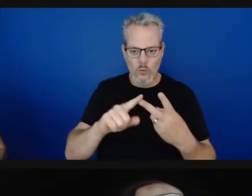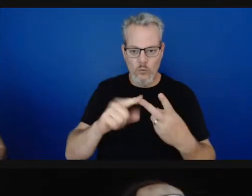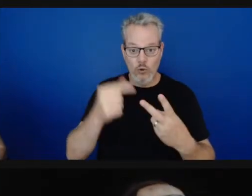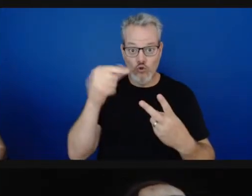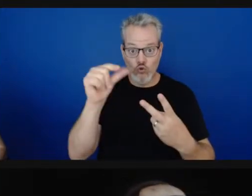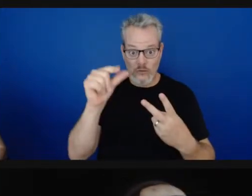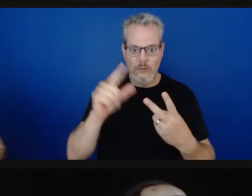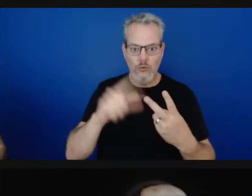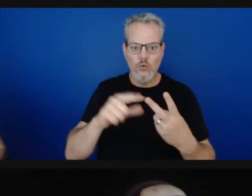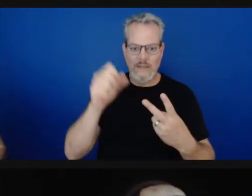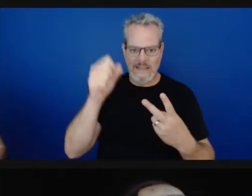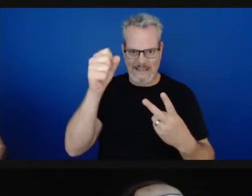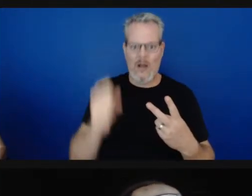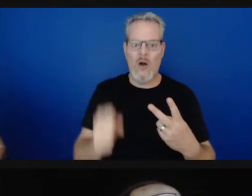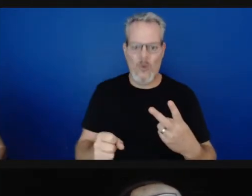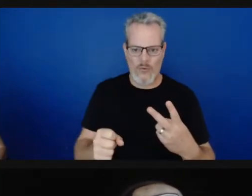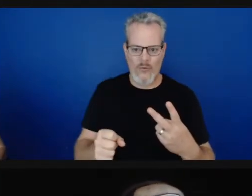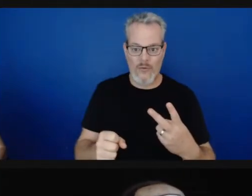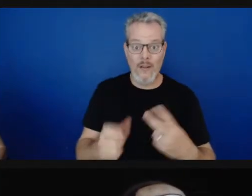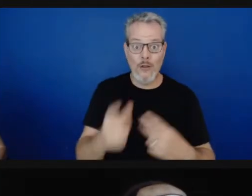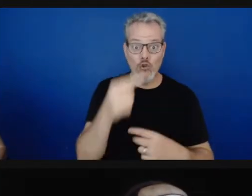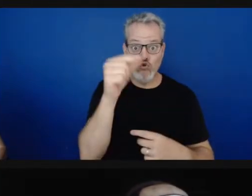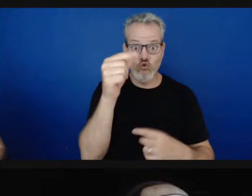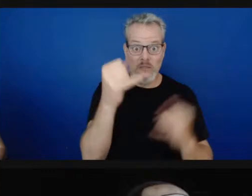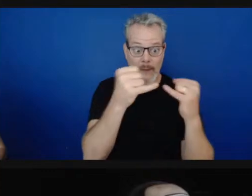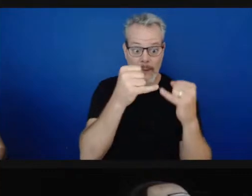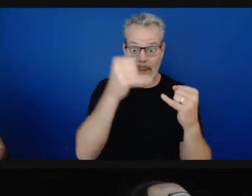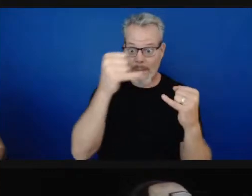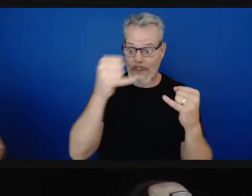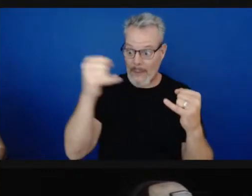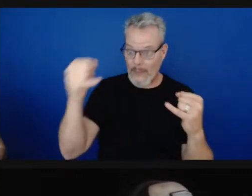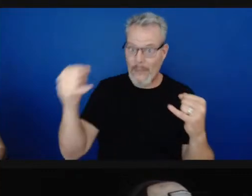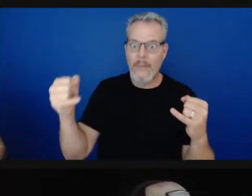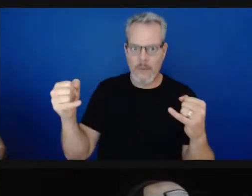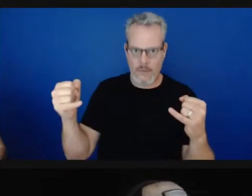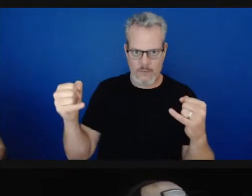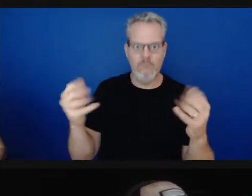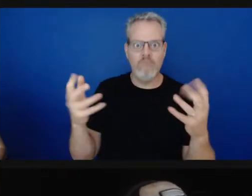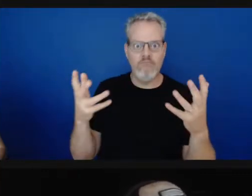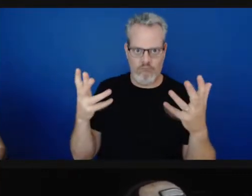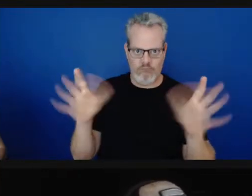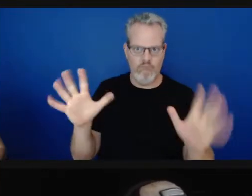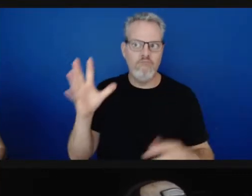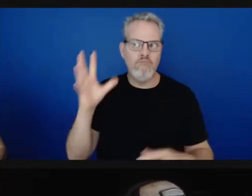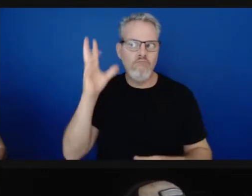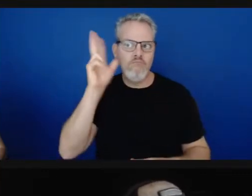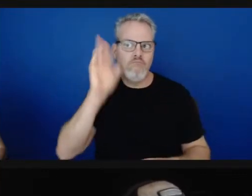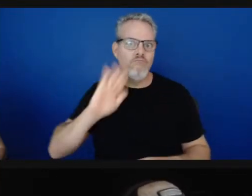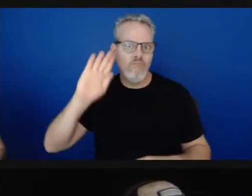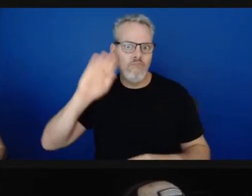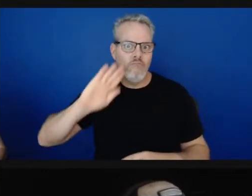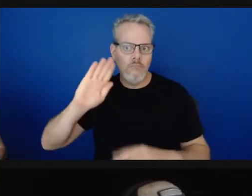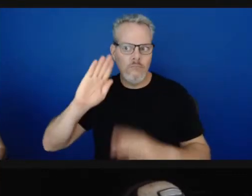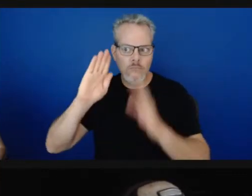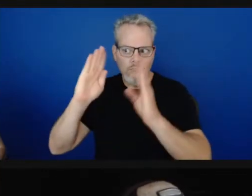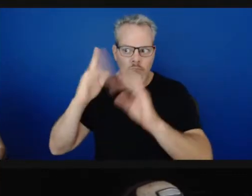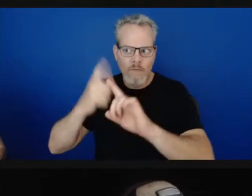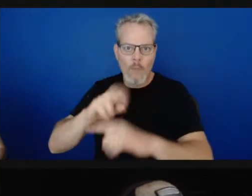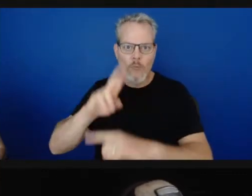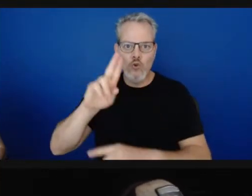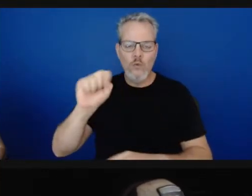green line is the one that we have heard from the USGS inflated by